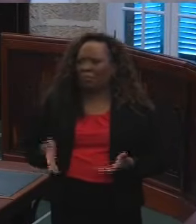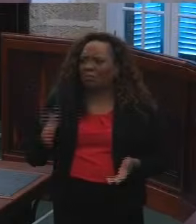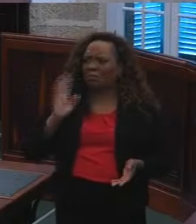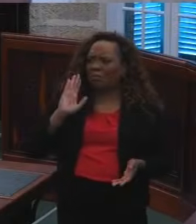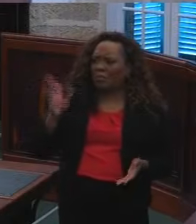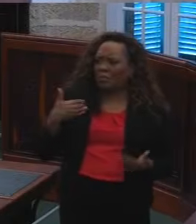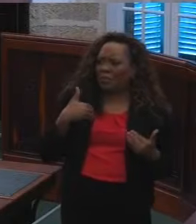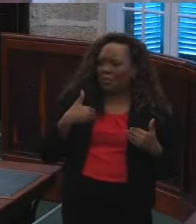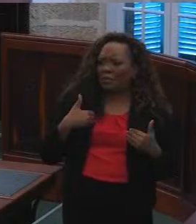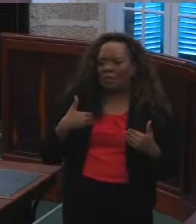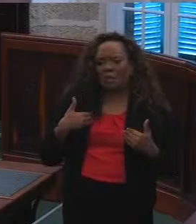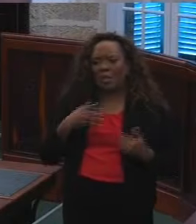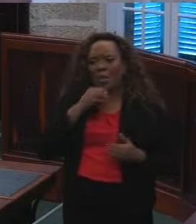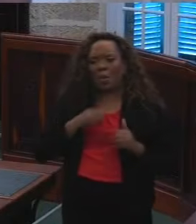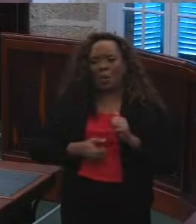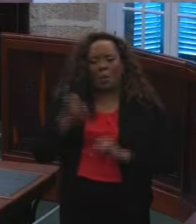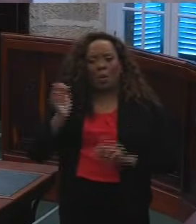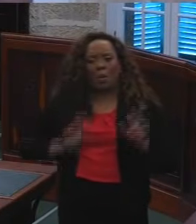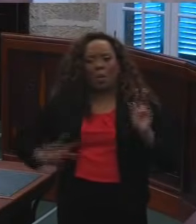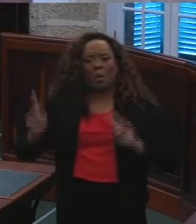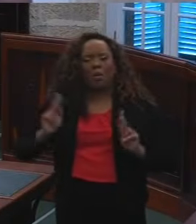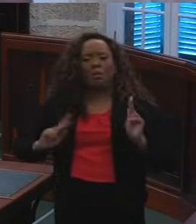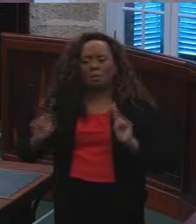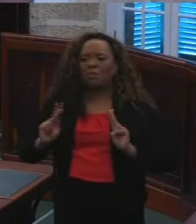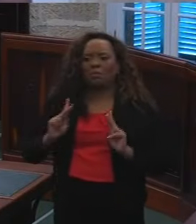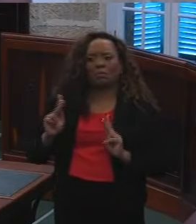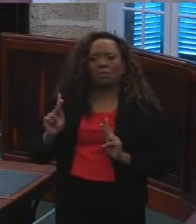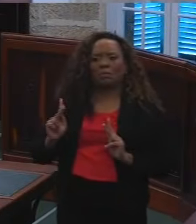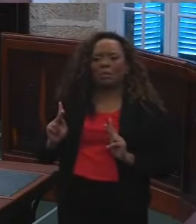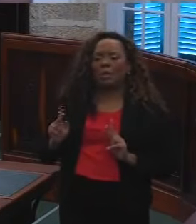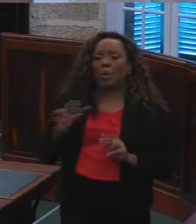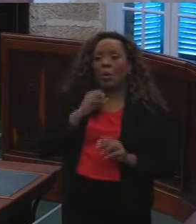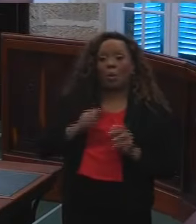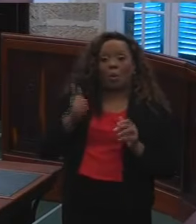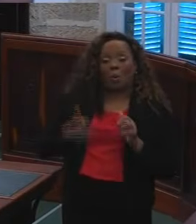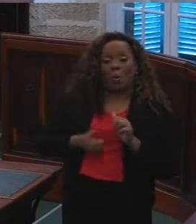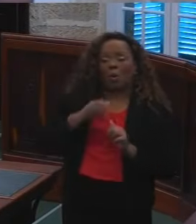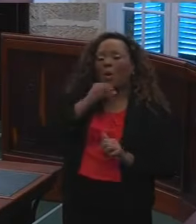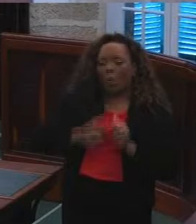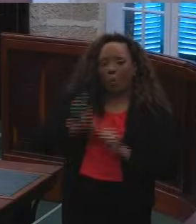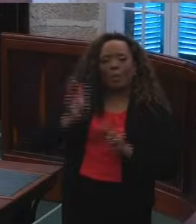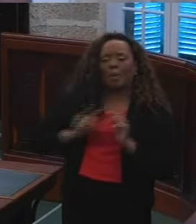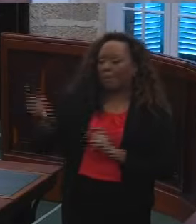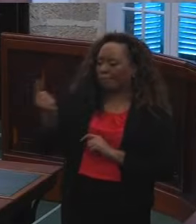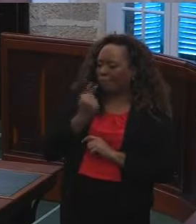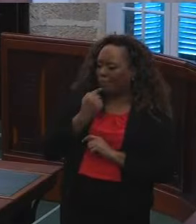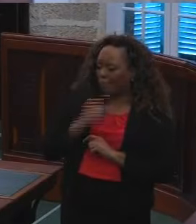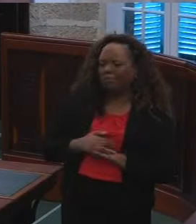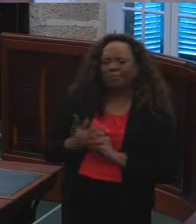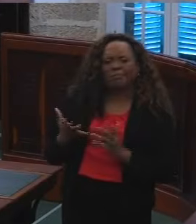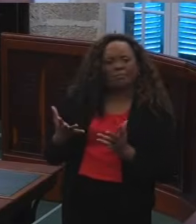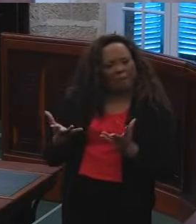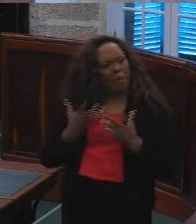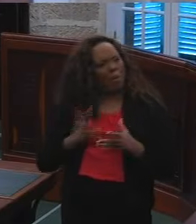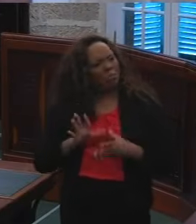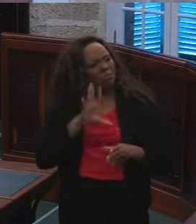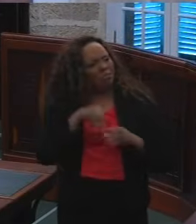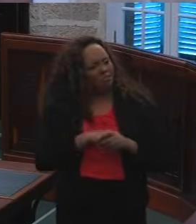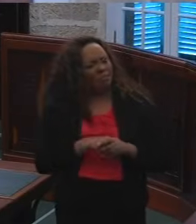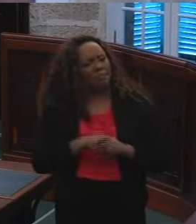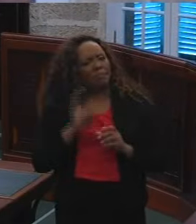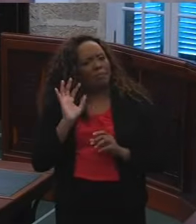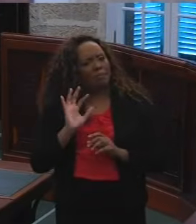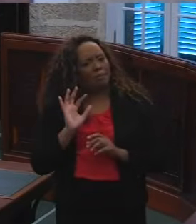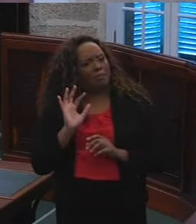the older persons in this country would have come to us and say they want these games to be part of our senior and our